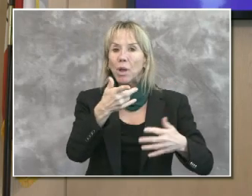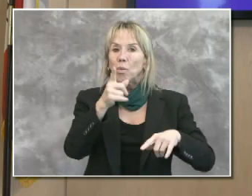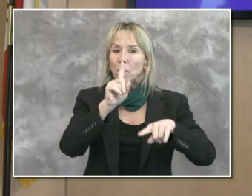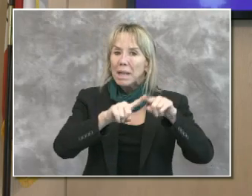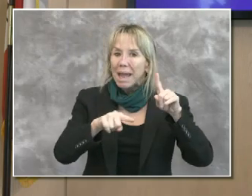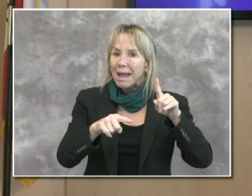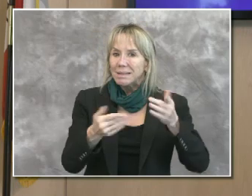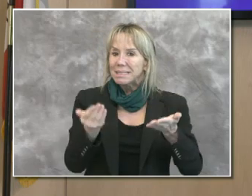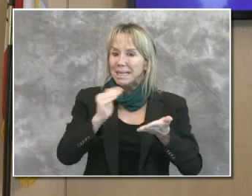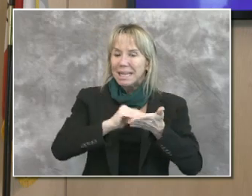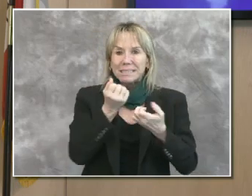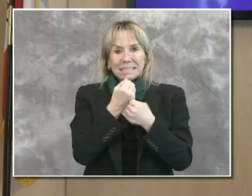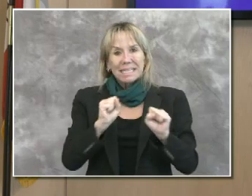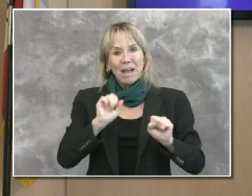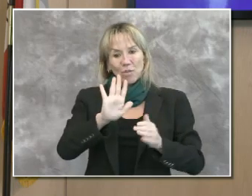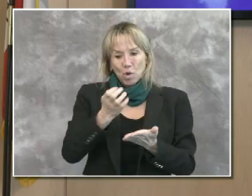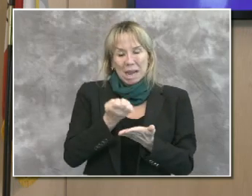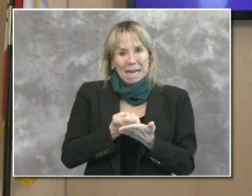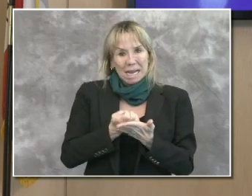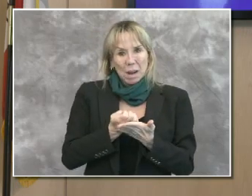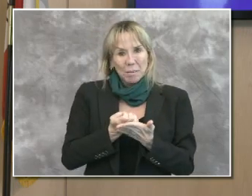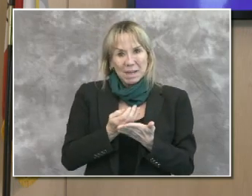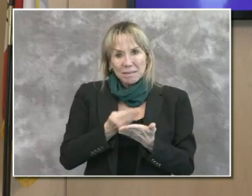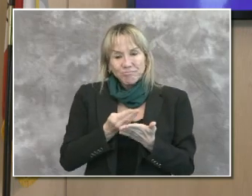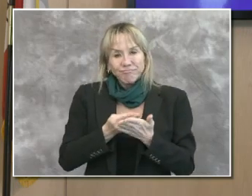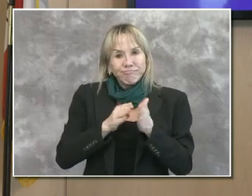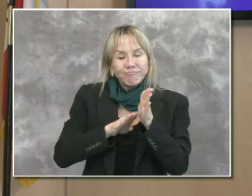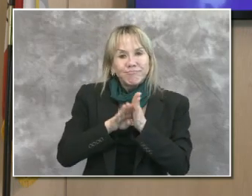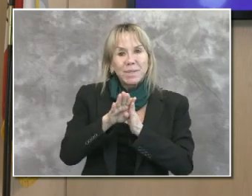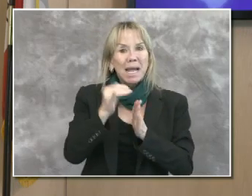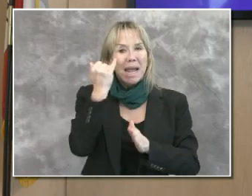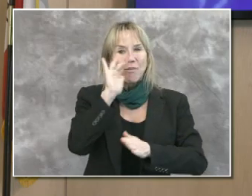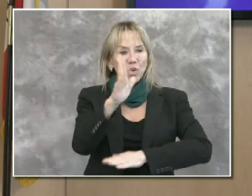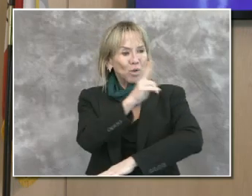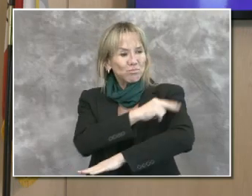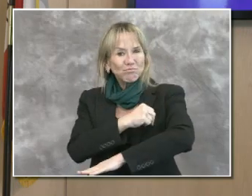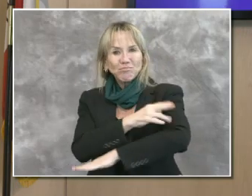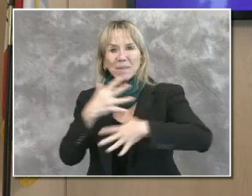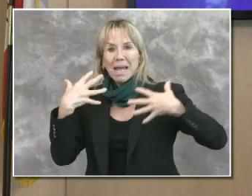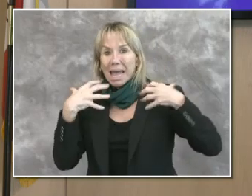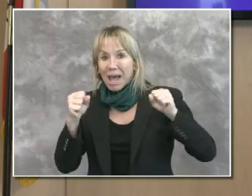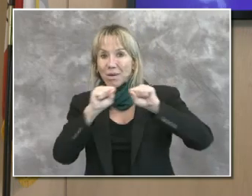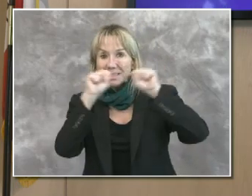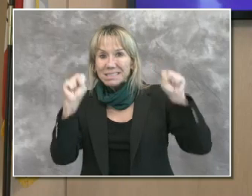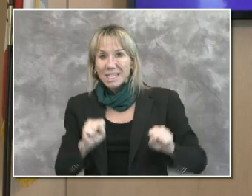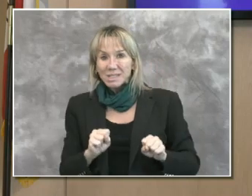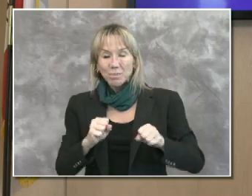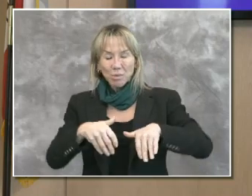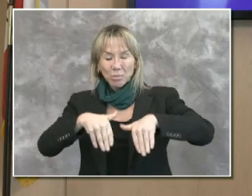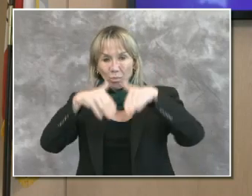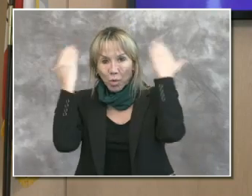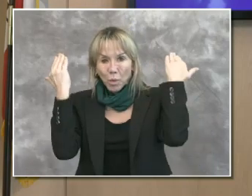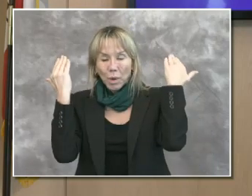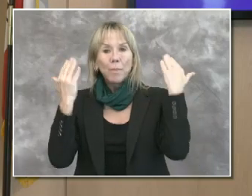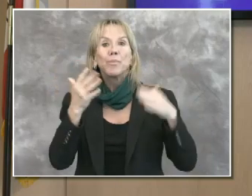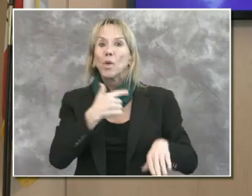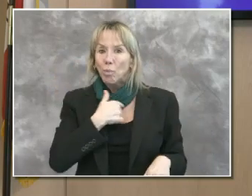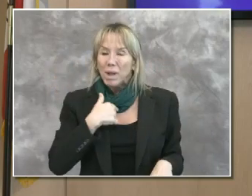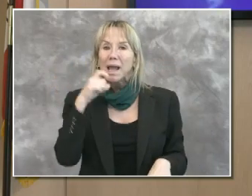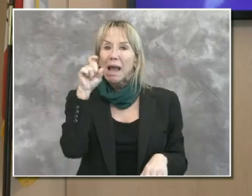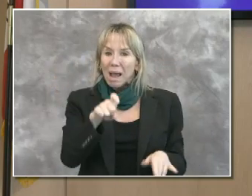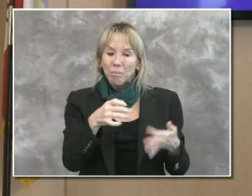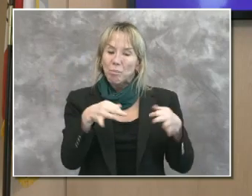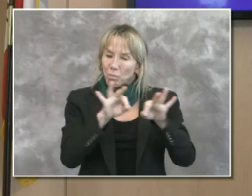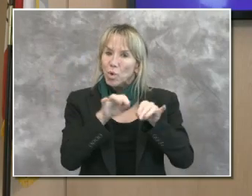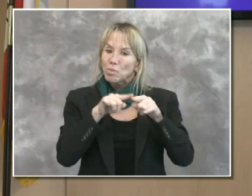outbreak that is overwhelming your healthcare system capacity. And so what is most important for San Diegans, for all of us to keep in mind, is that we have to stay